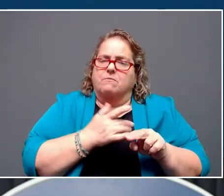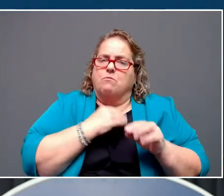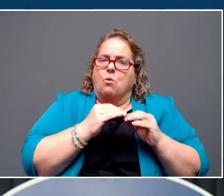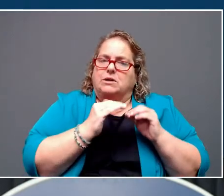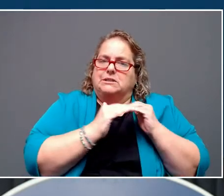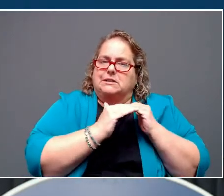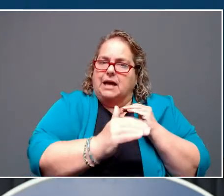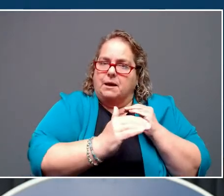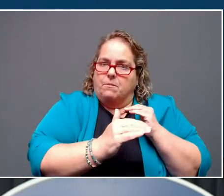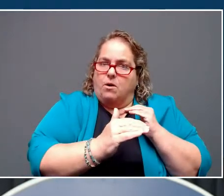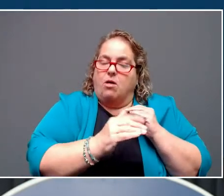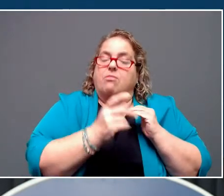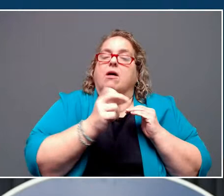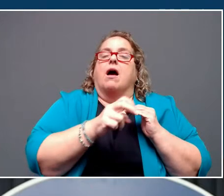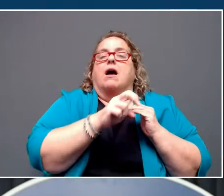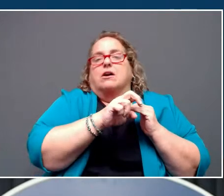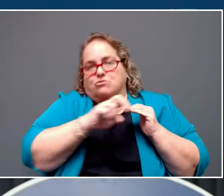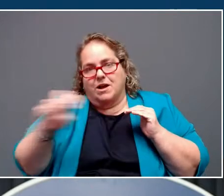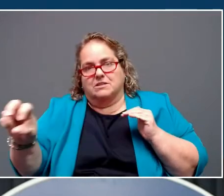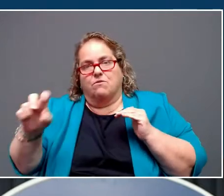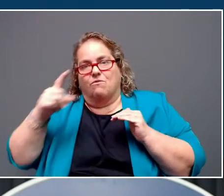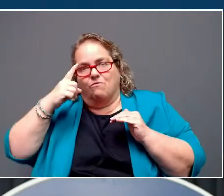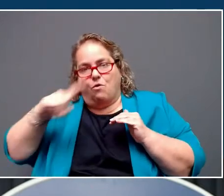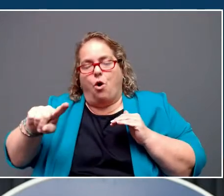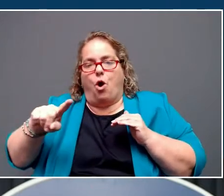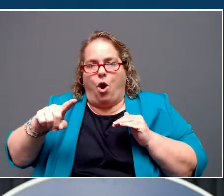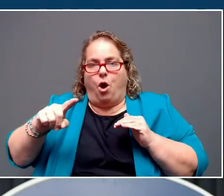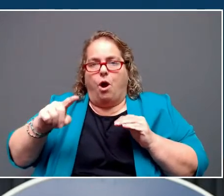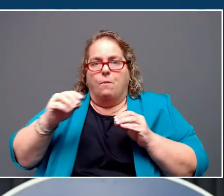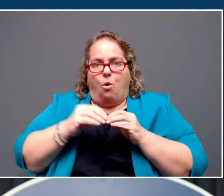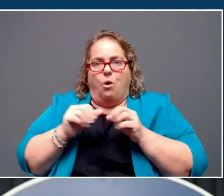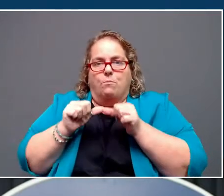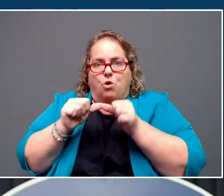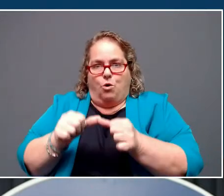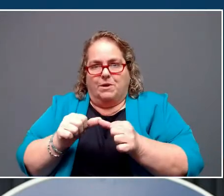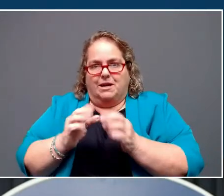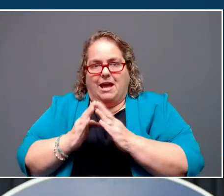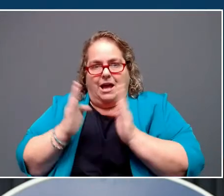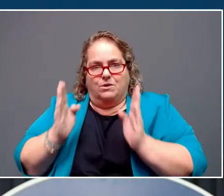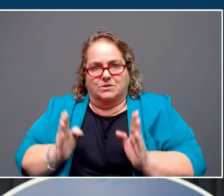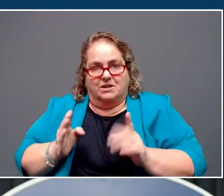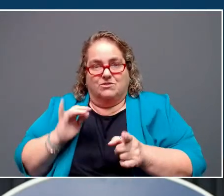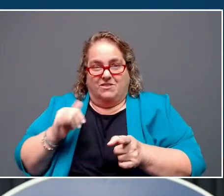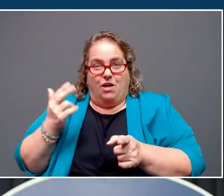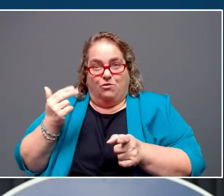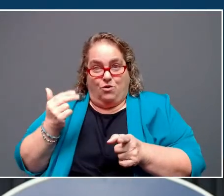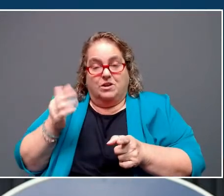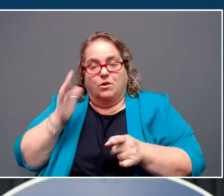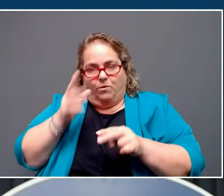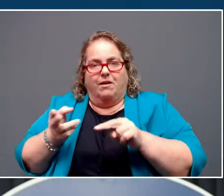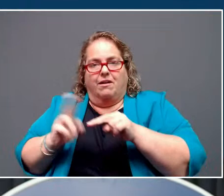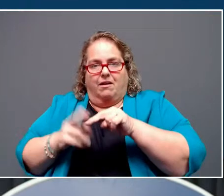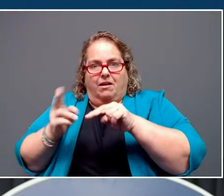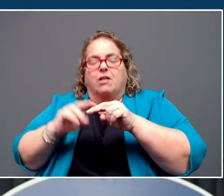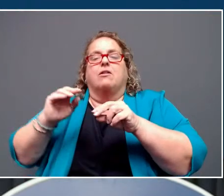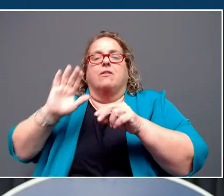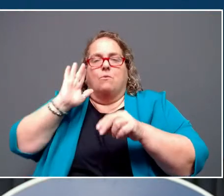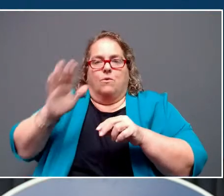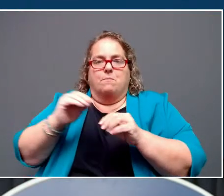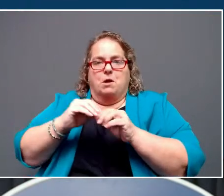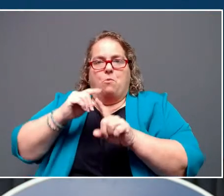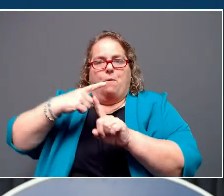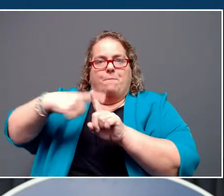that's a number we are going to keep recording. That's a really positive number for us. changes since the last time